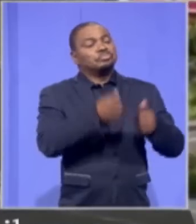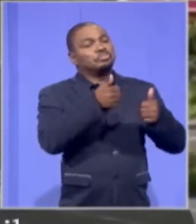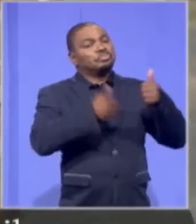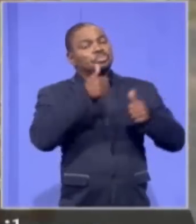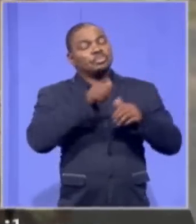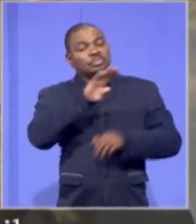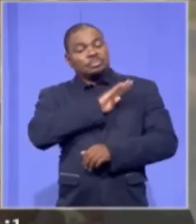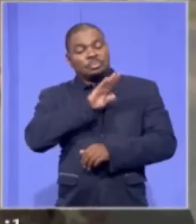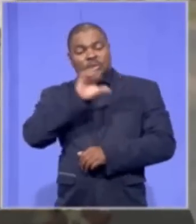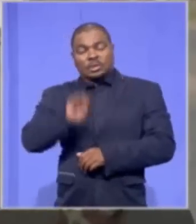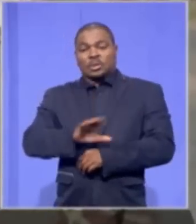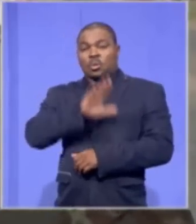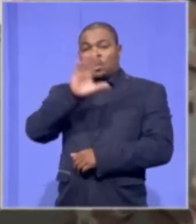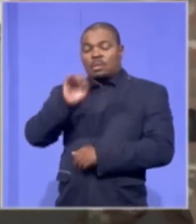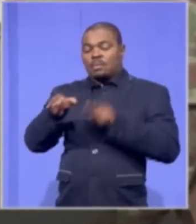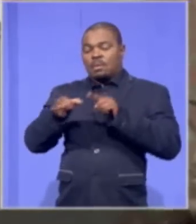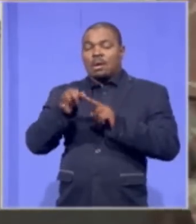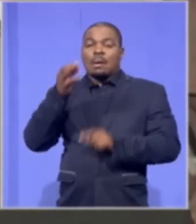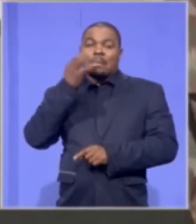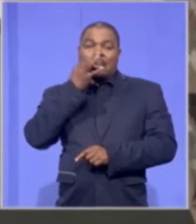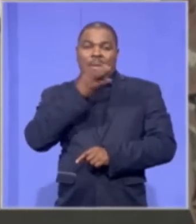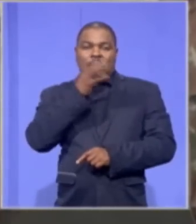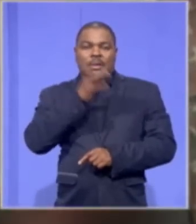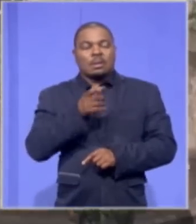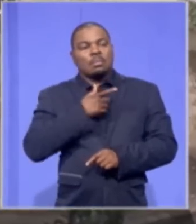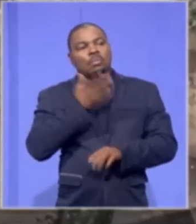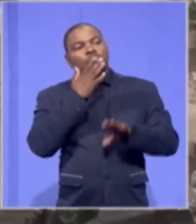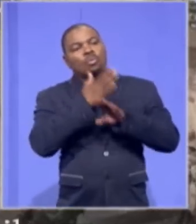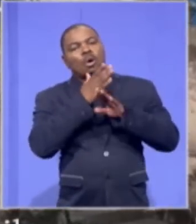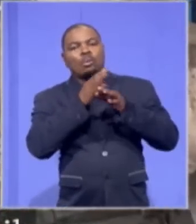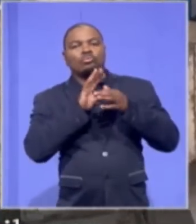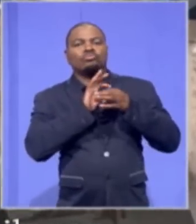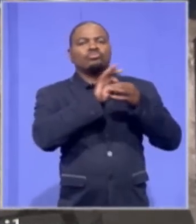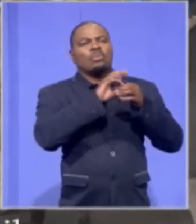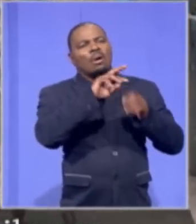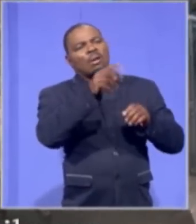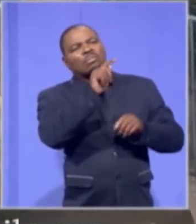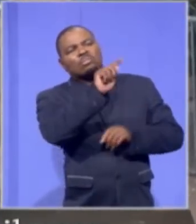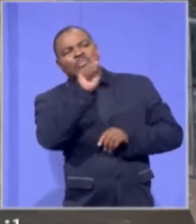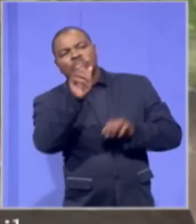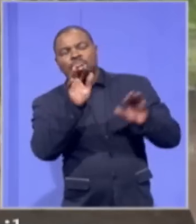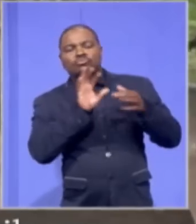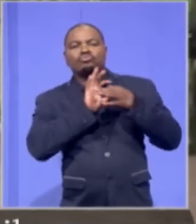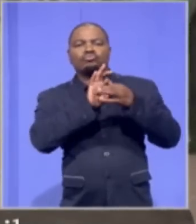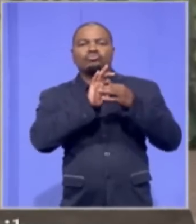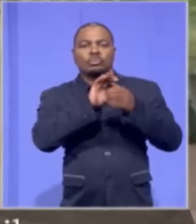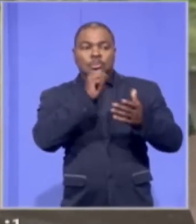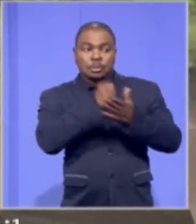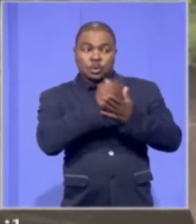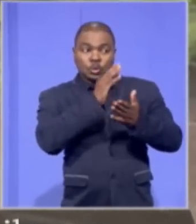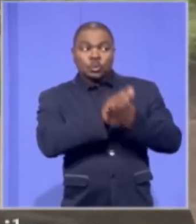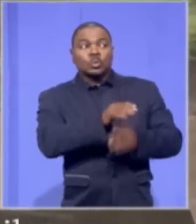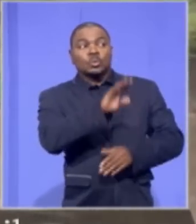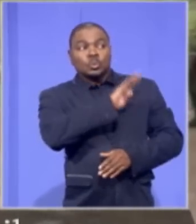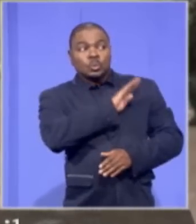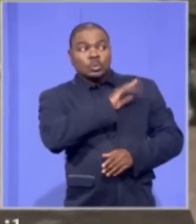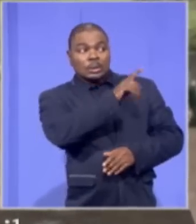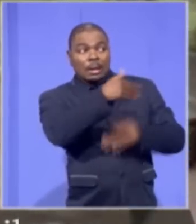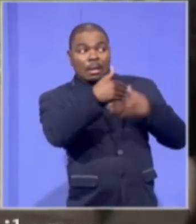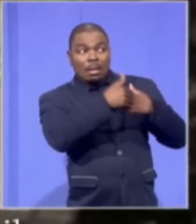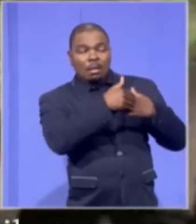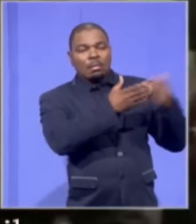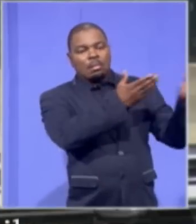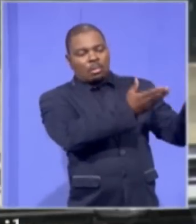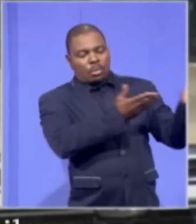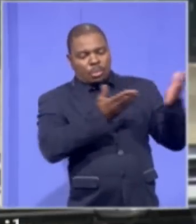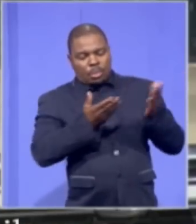ba sešole sa Afrika Borwa ba re ba be ba šoma le batšeakarolo ba bangwe ba maleba go netefatša gore mašole ao a gobetšego